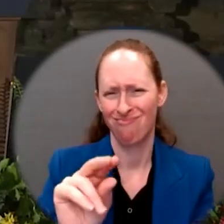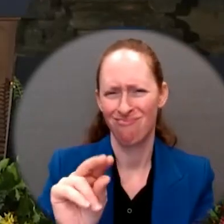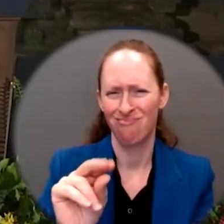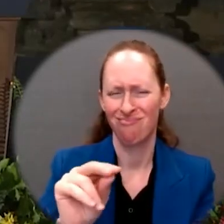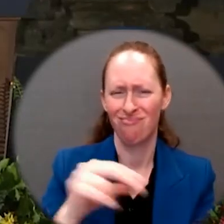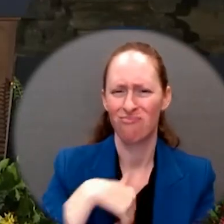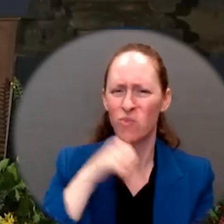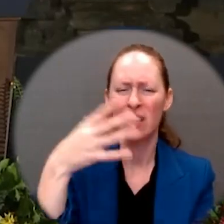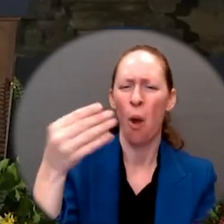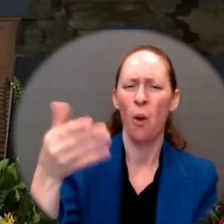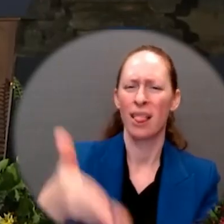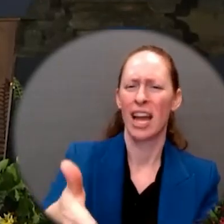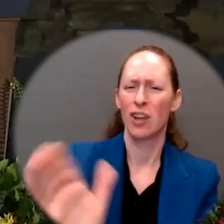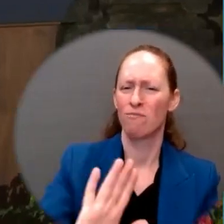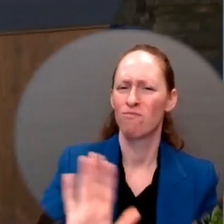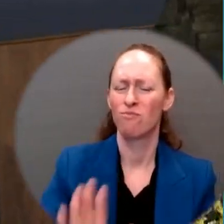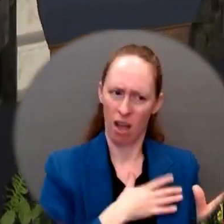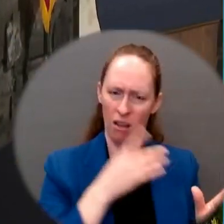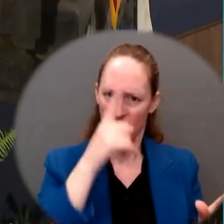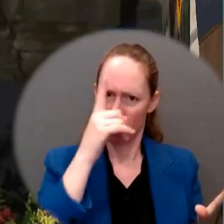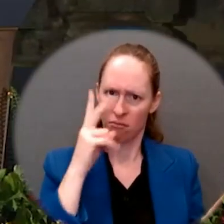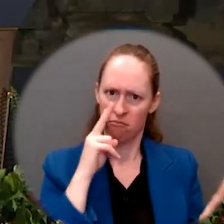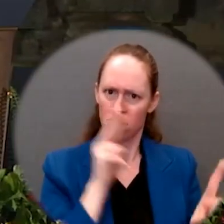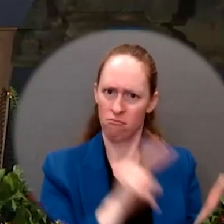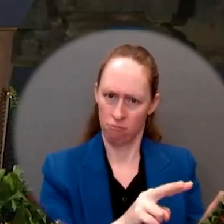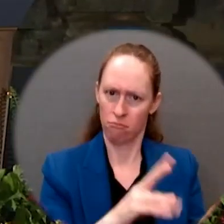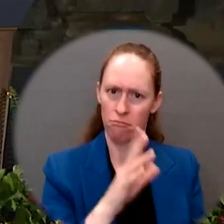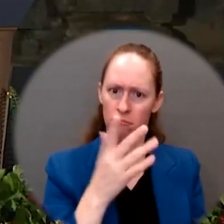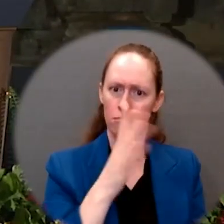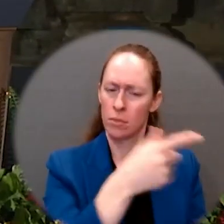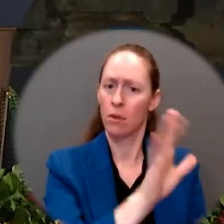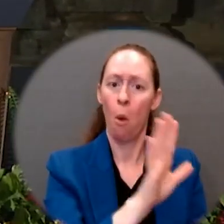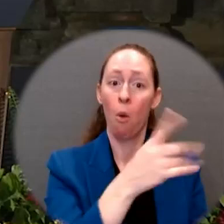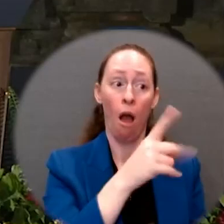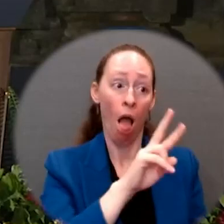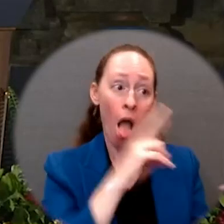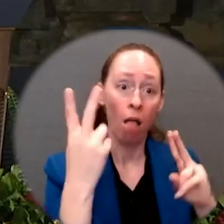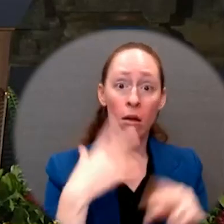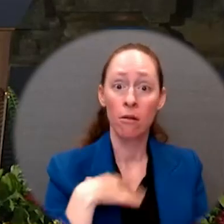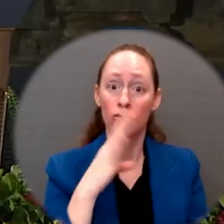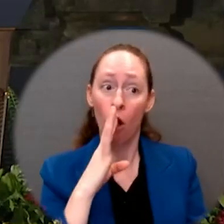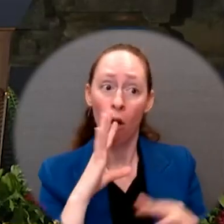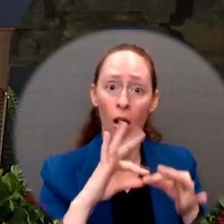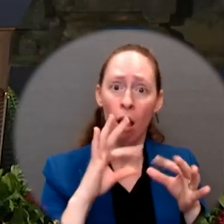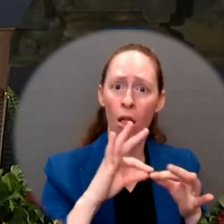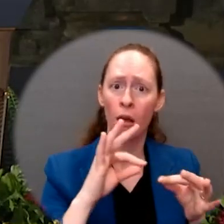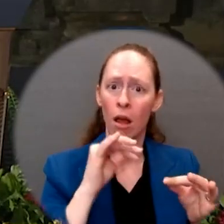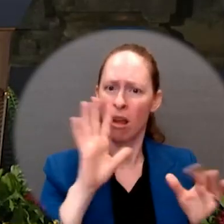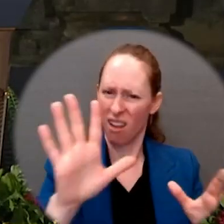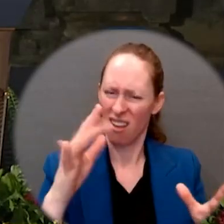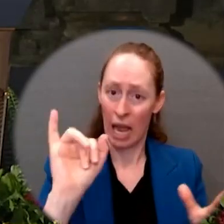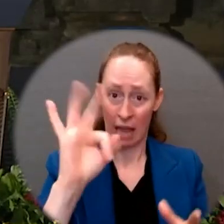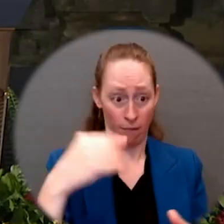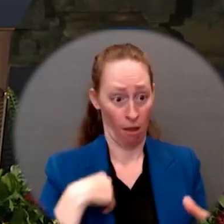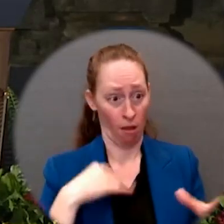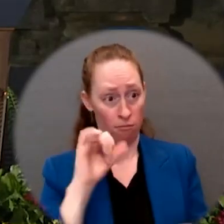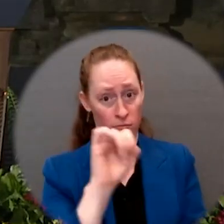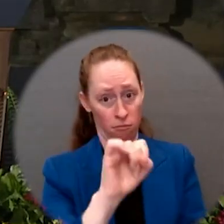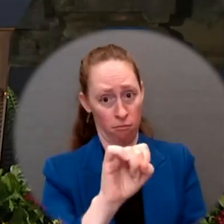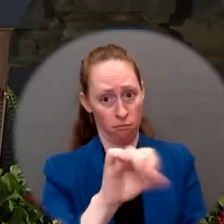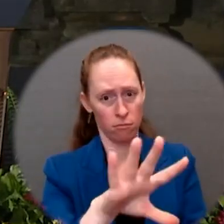I want to be clear on each of our parts. So we went into, I look at my team. How long did that meeting